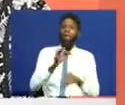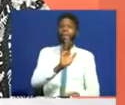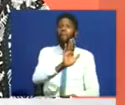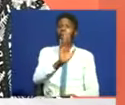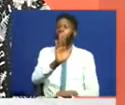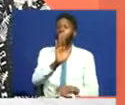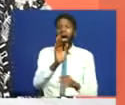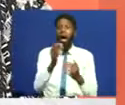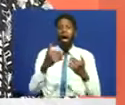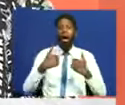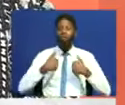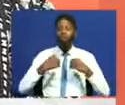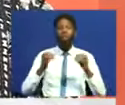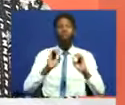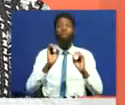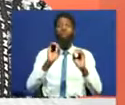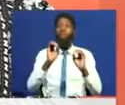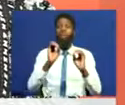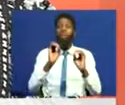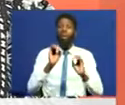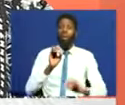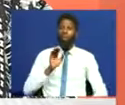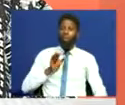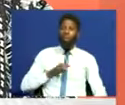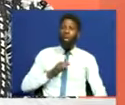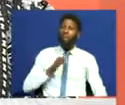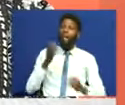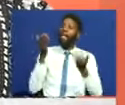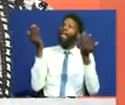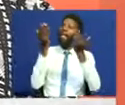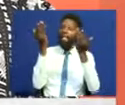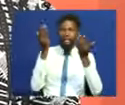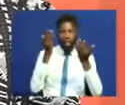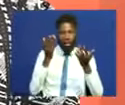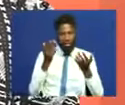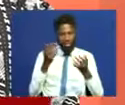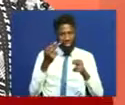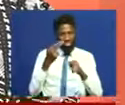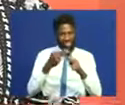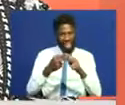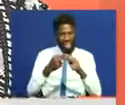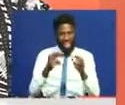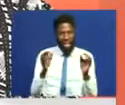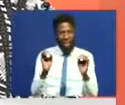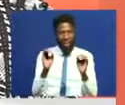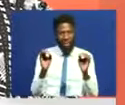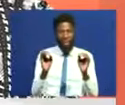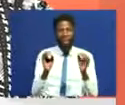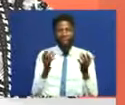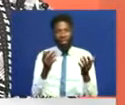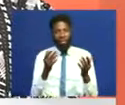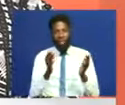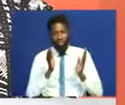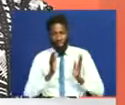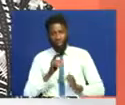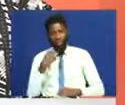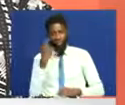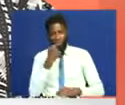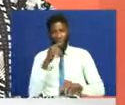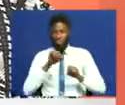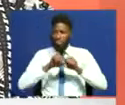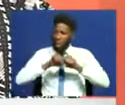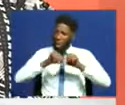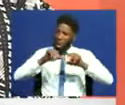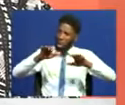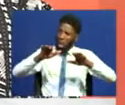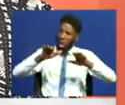names. They're just unnamed women. Whereas the one that could, you know, get the more clicks, the more views, are the ones